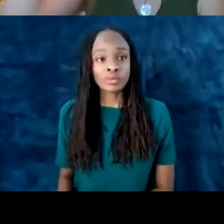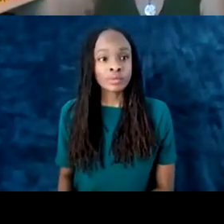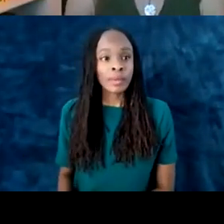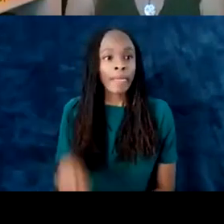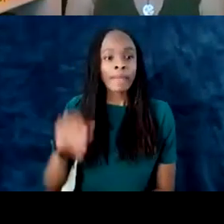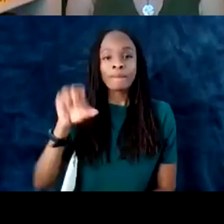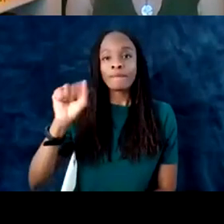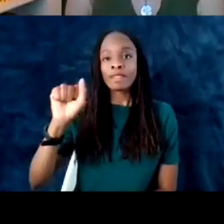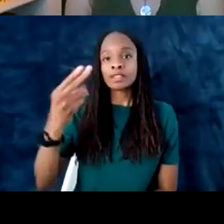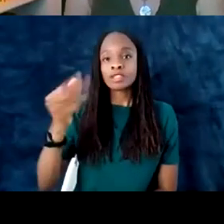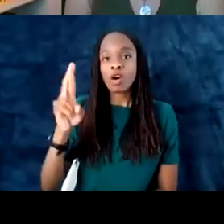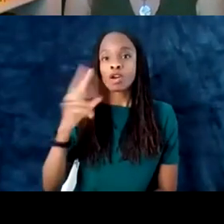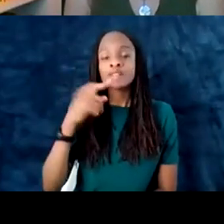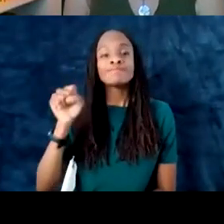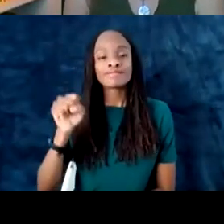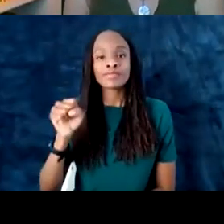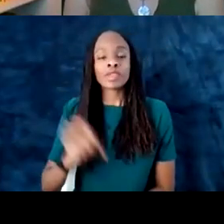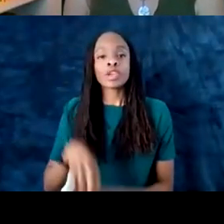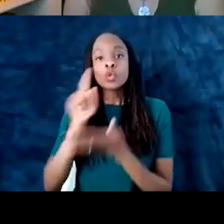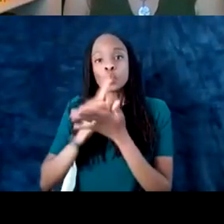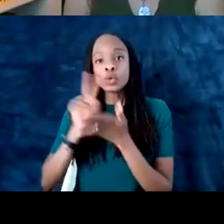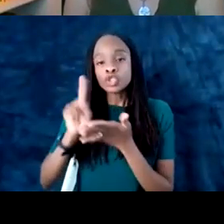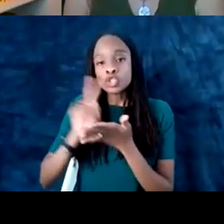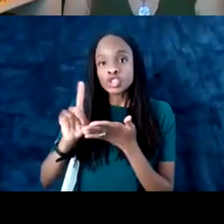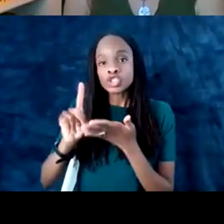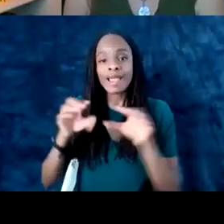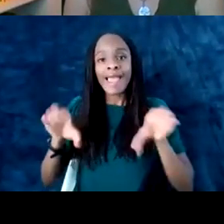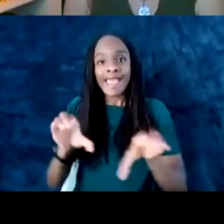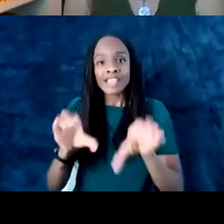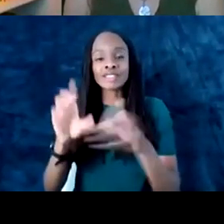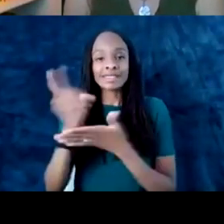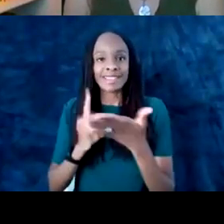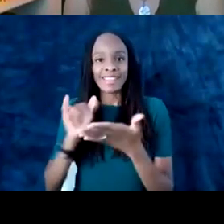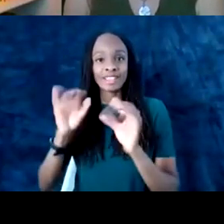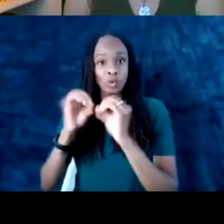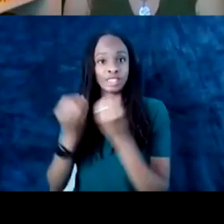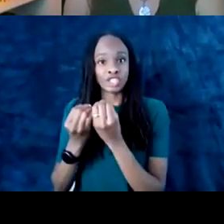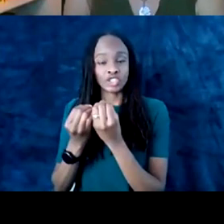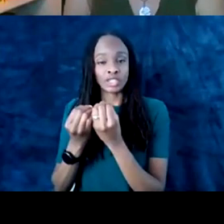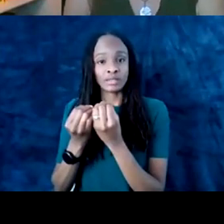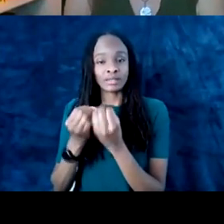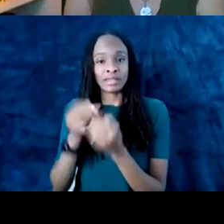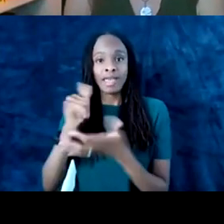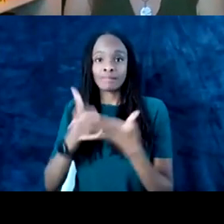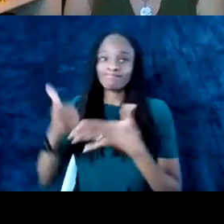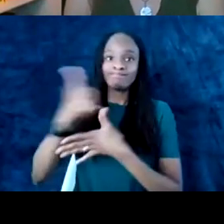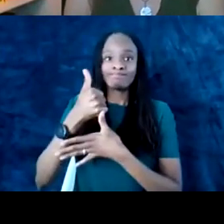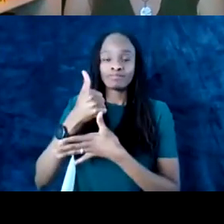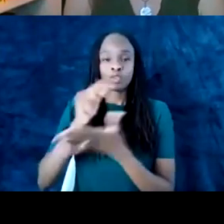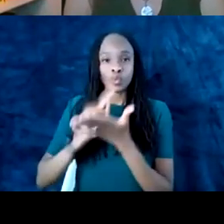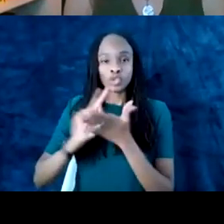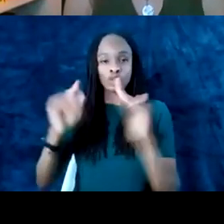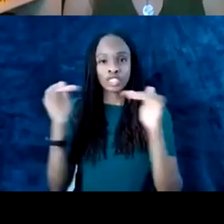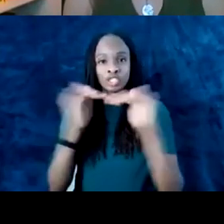Yeah, Research Action Design is a organization, a collective that prioritizes research